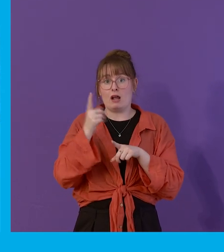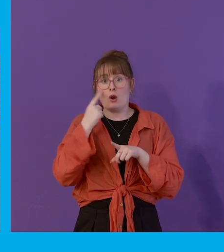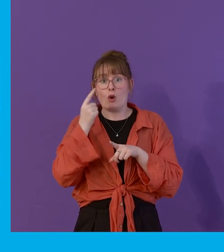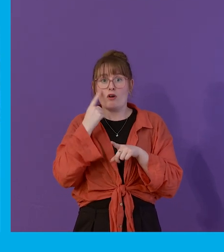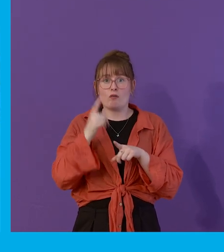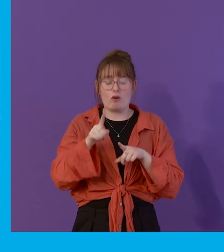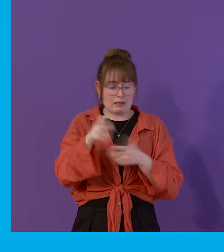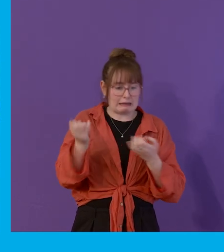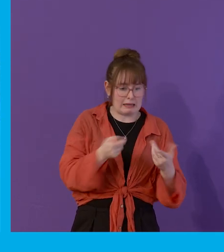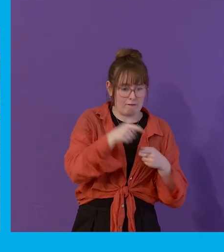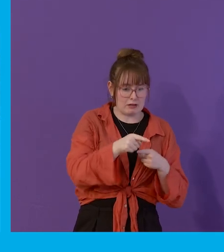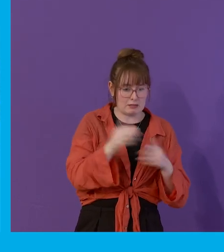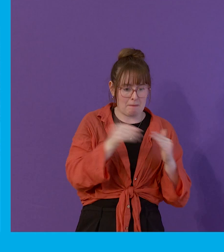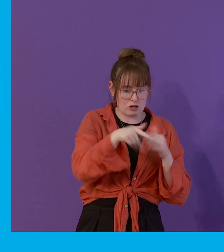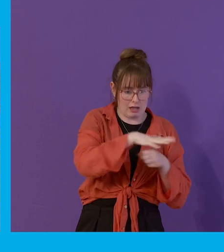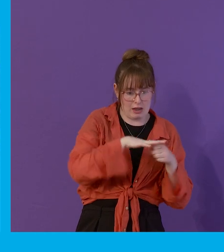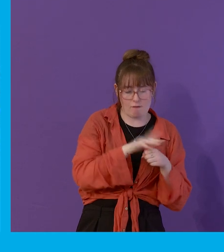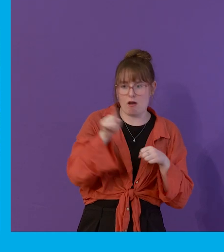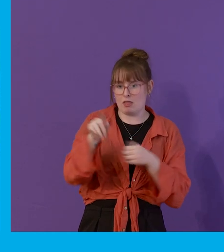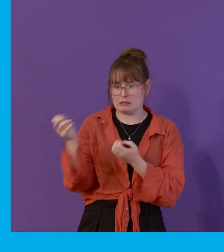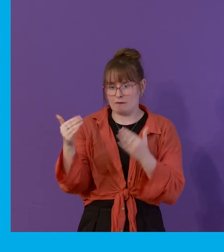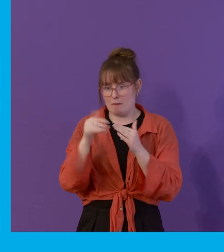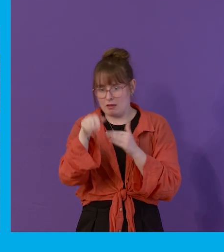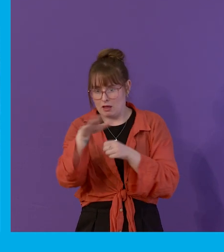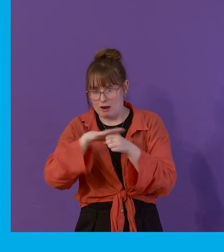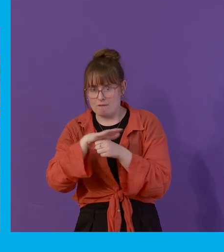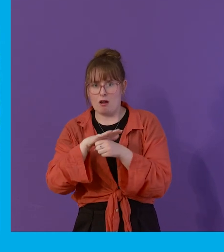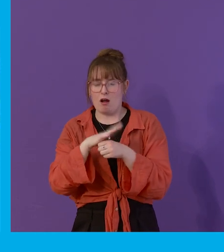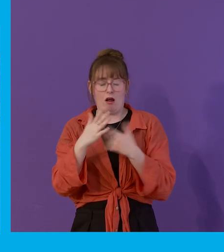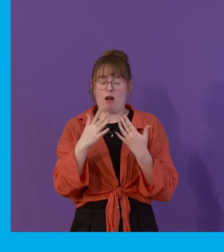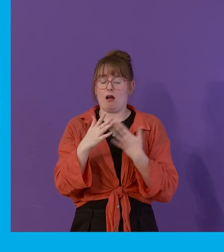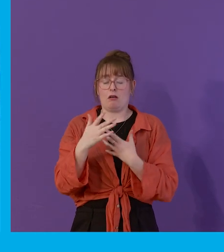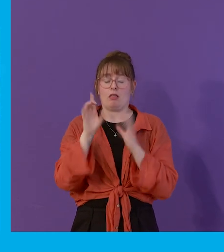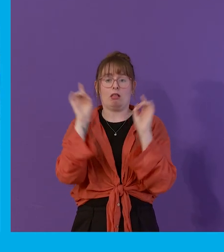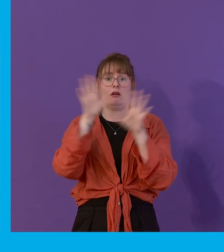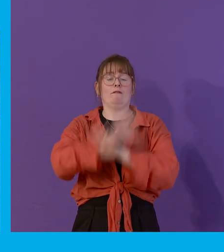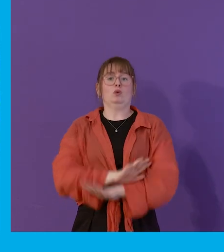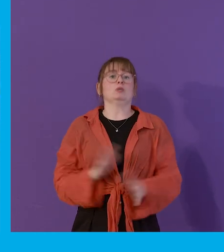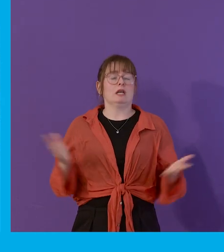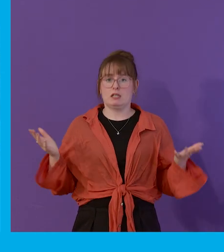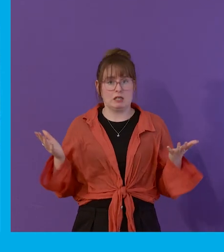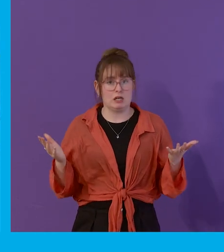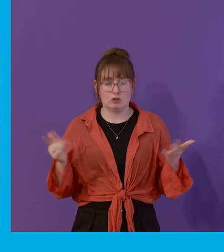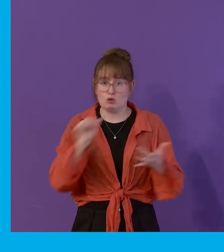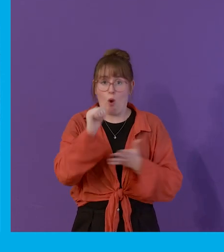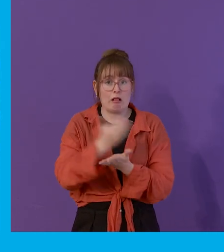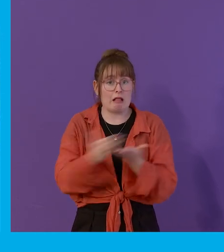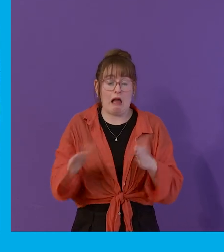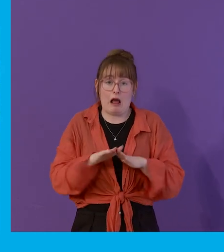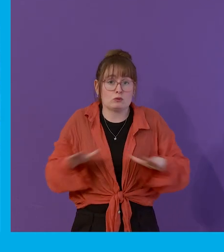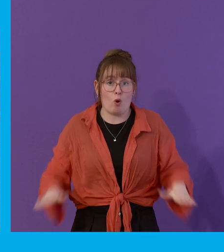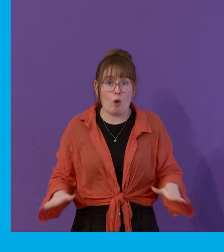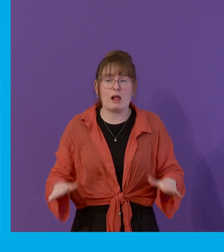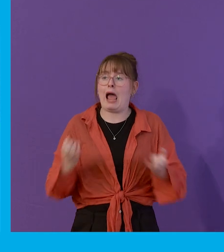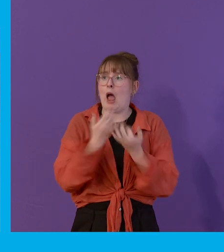different services are sort of constitutionally, if you like, overlaid, it really quickly becomes really incoherent. And the number of